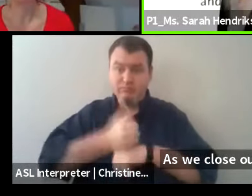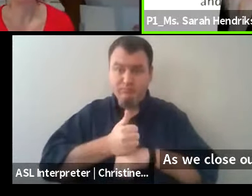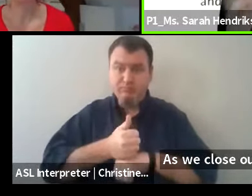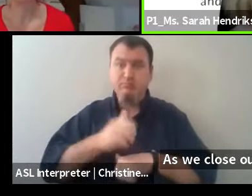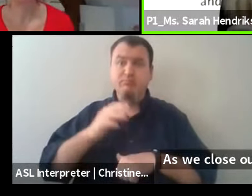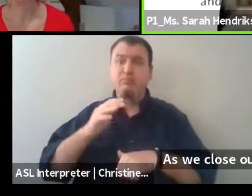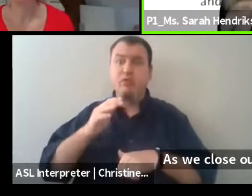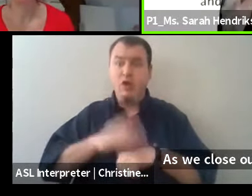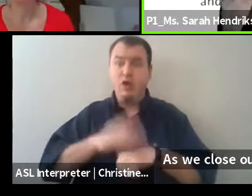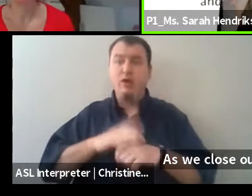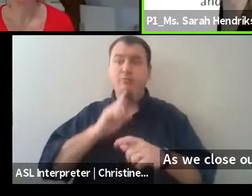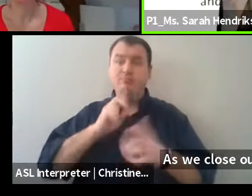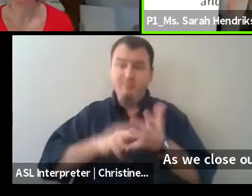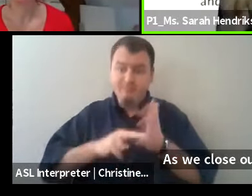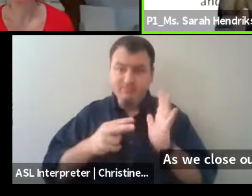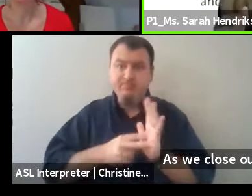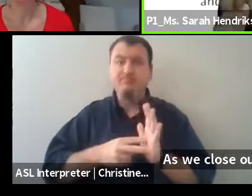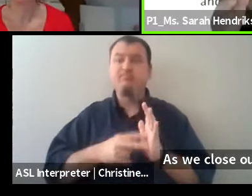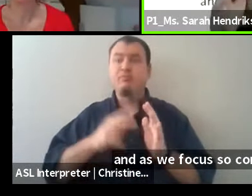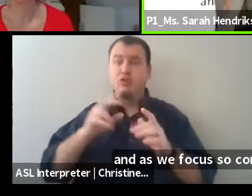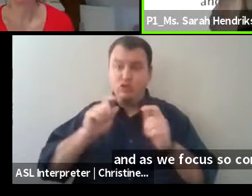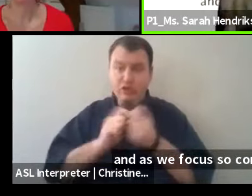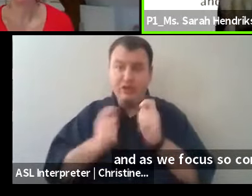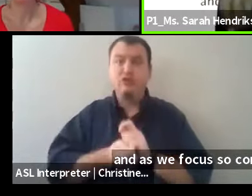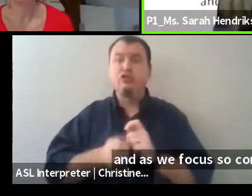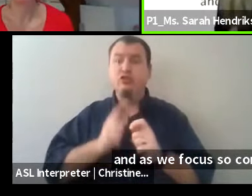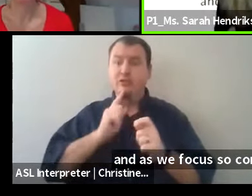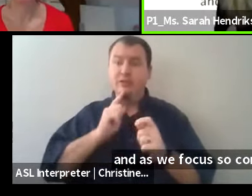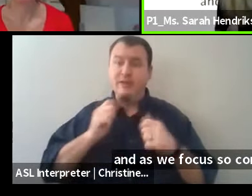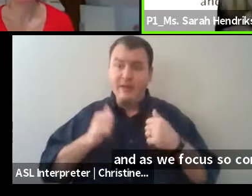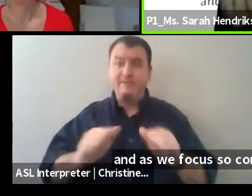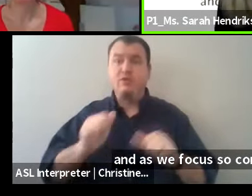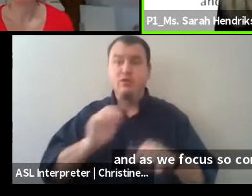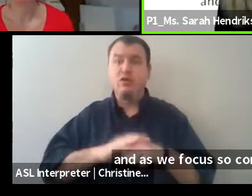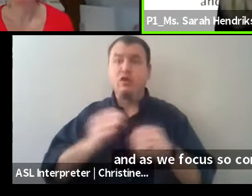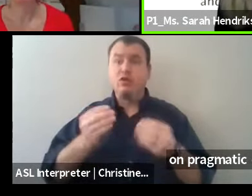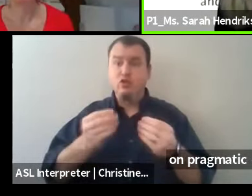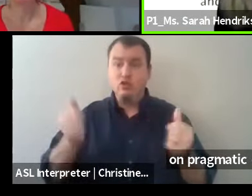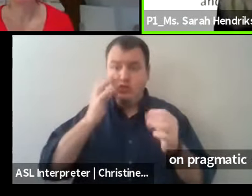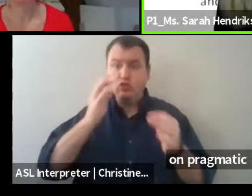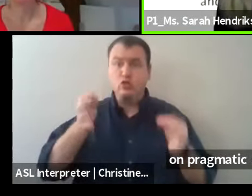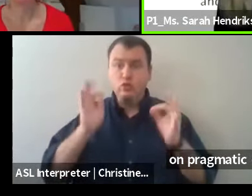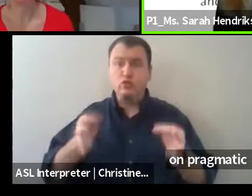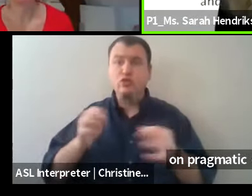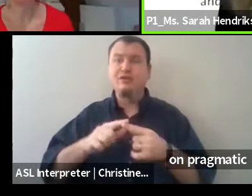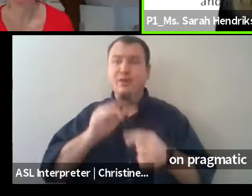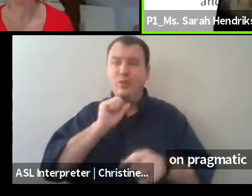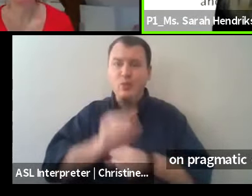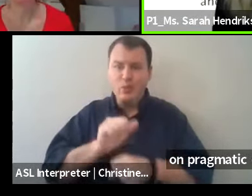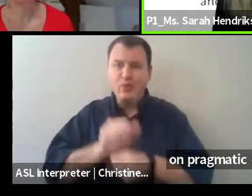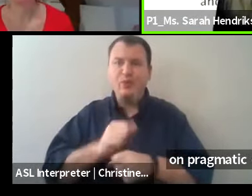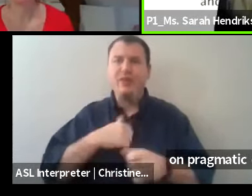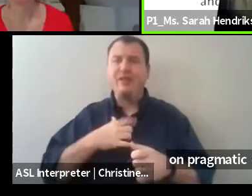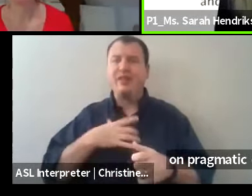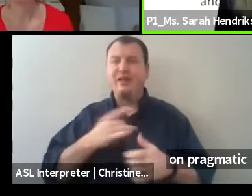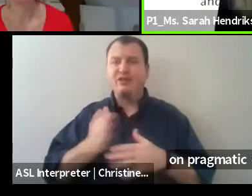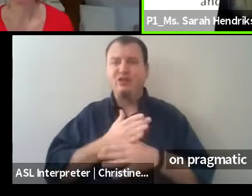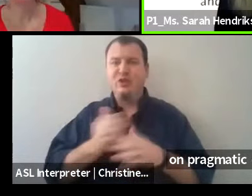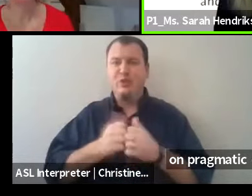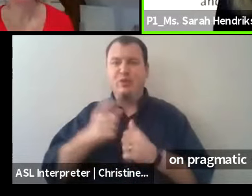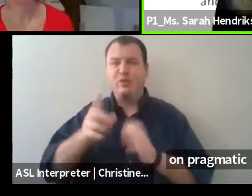on pragmatic change, on pragmatic efforts, on solutions that work, we would like to share with you a